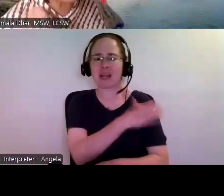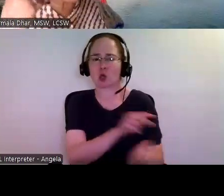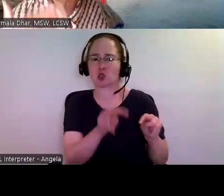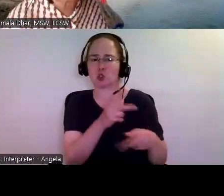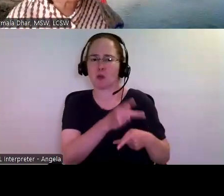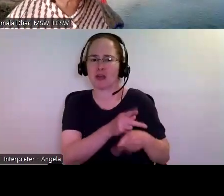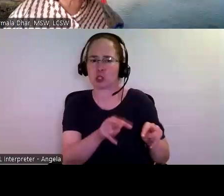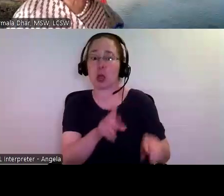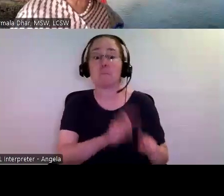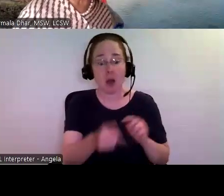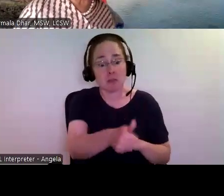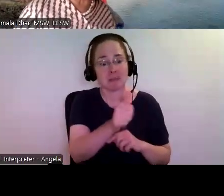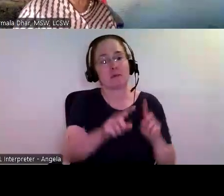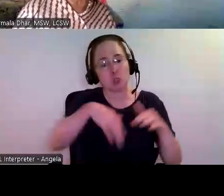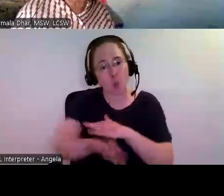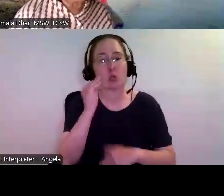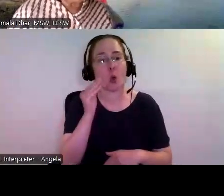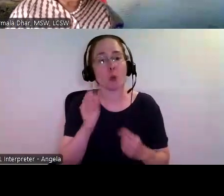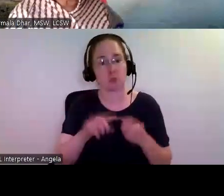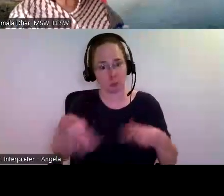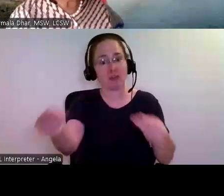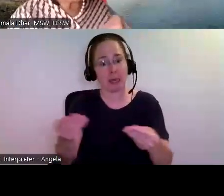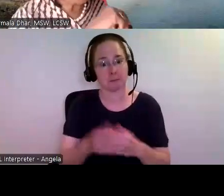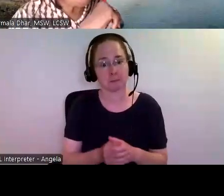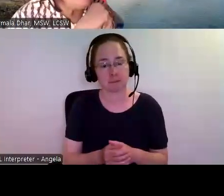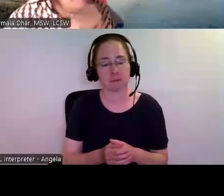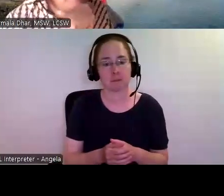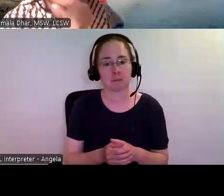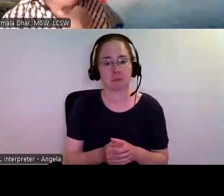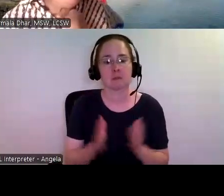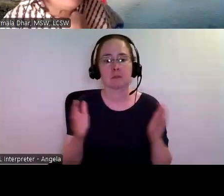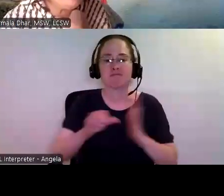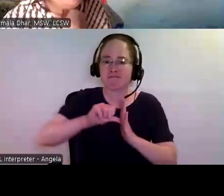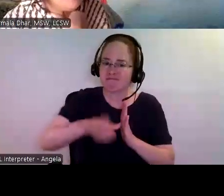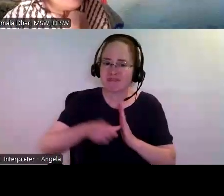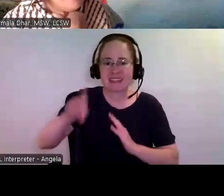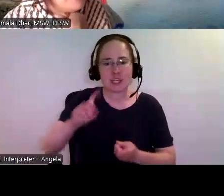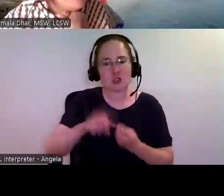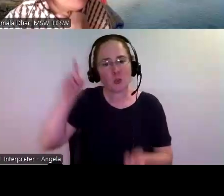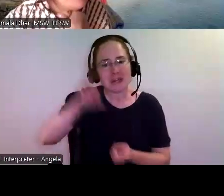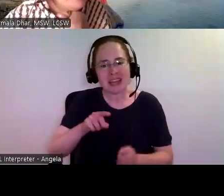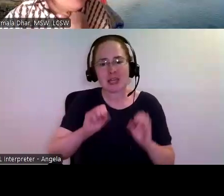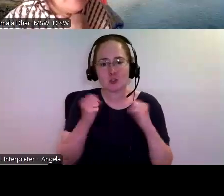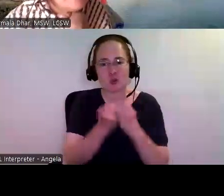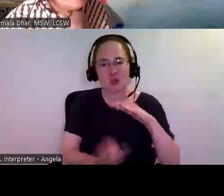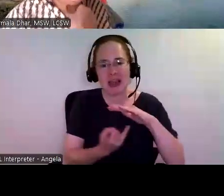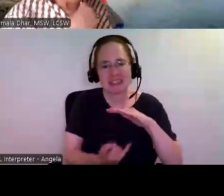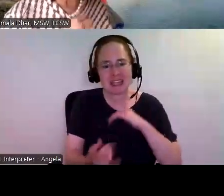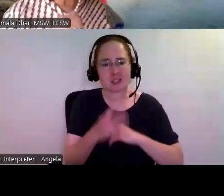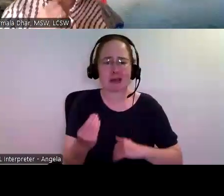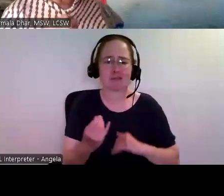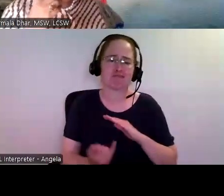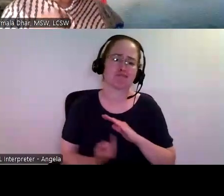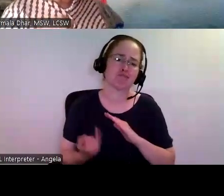they are actually going into homes to provide it. We have illuminated the need to mitigate social isolation and loneliness